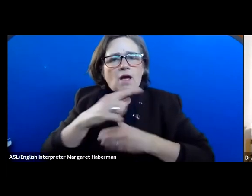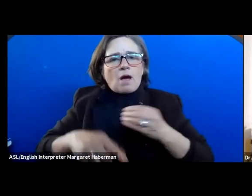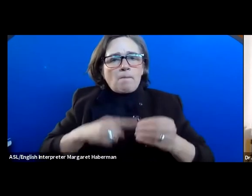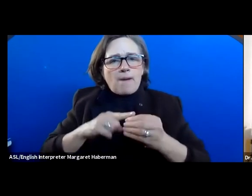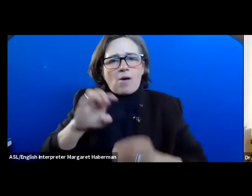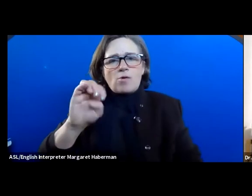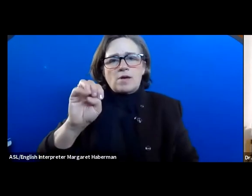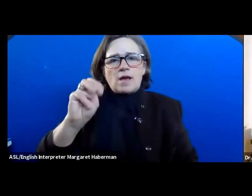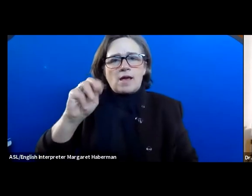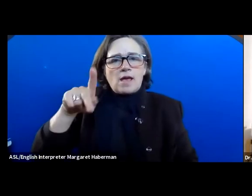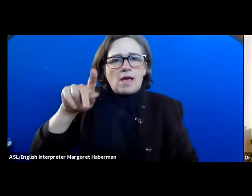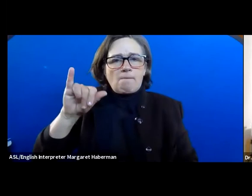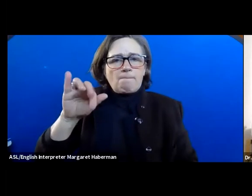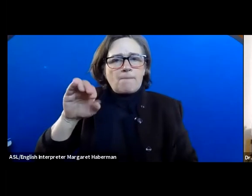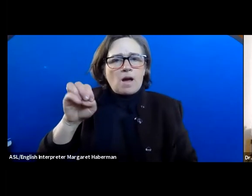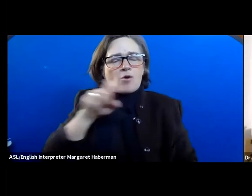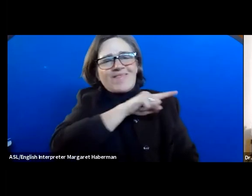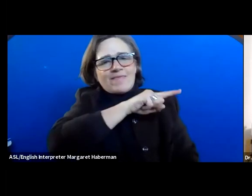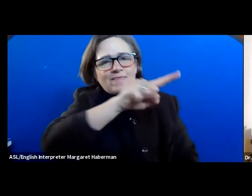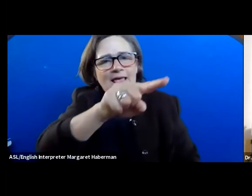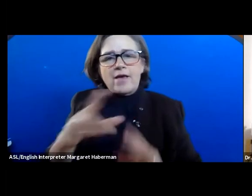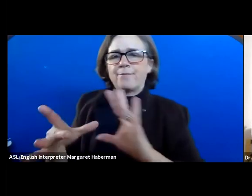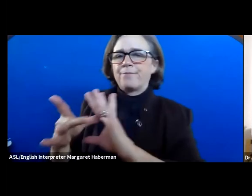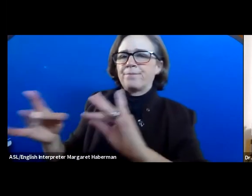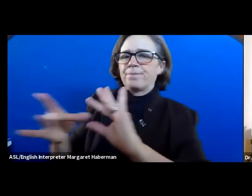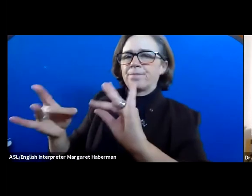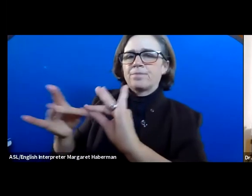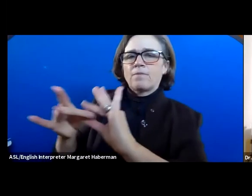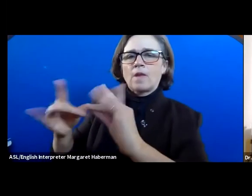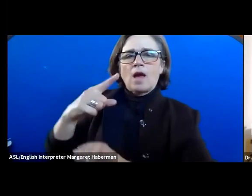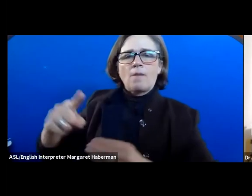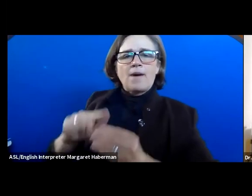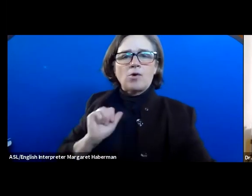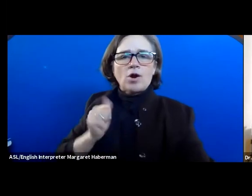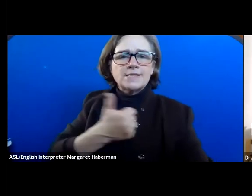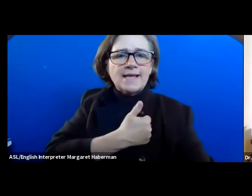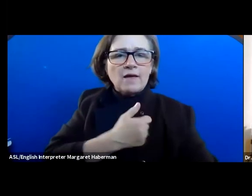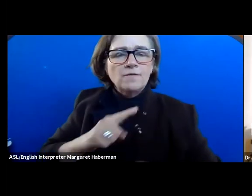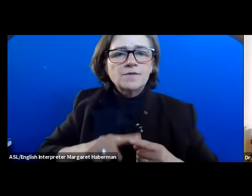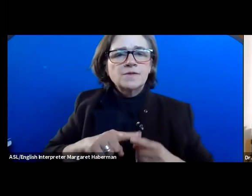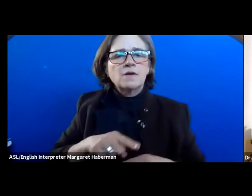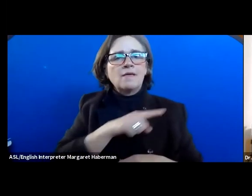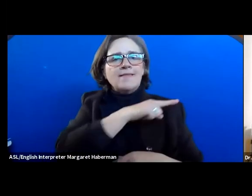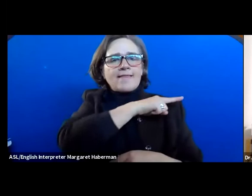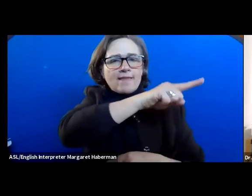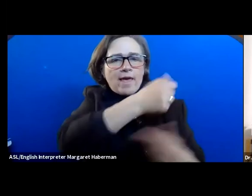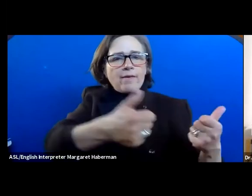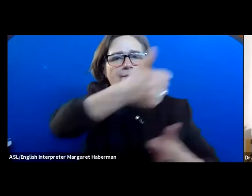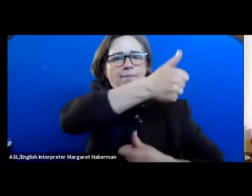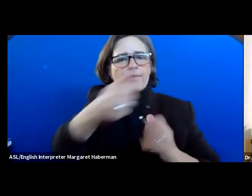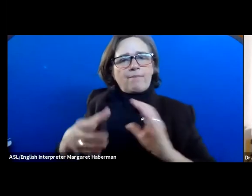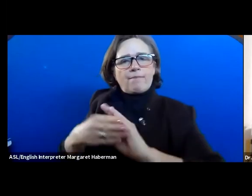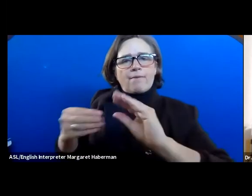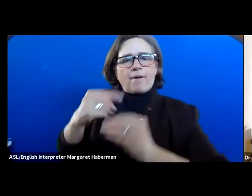us about ourselves and about others. And we need to consciously work on those ideas,